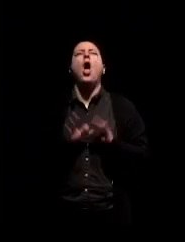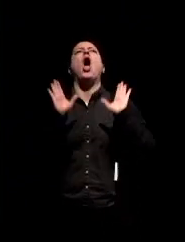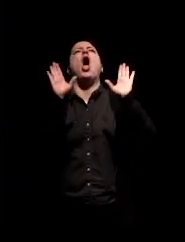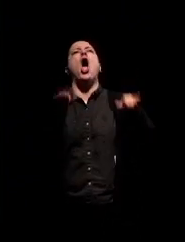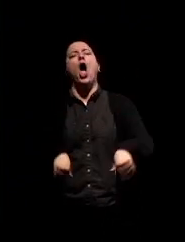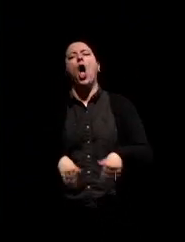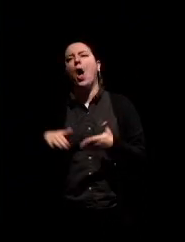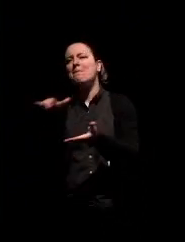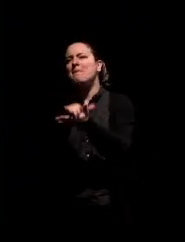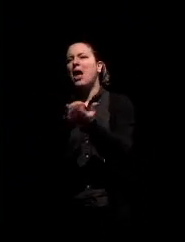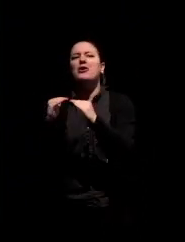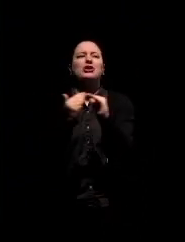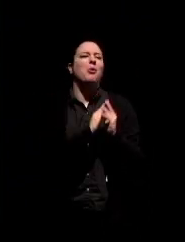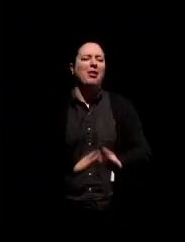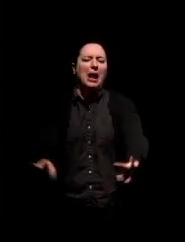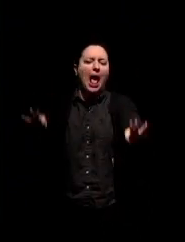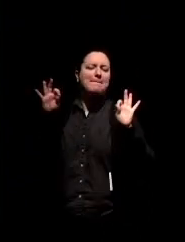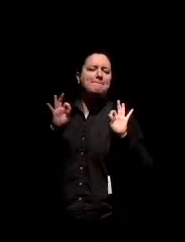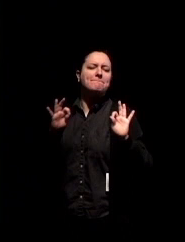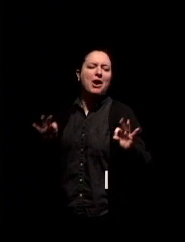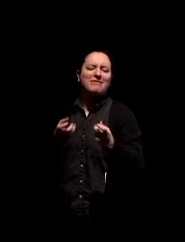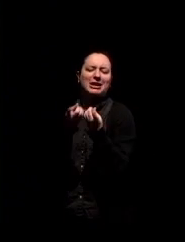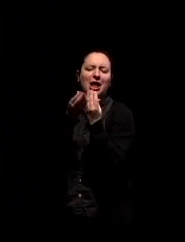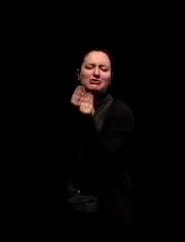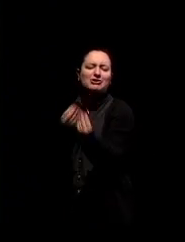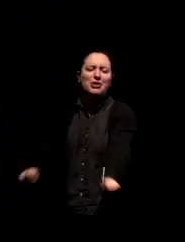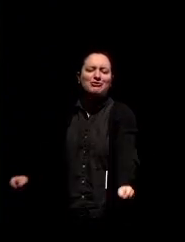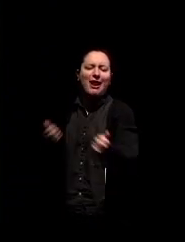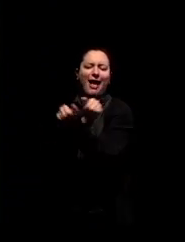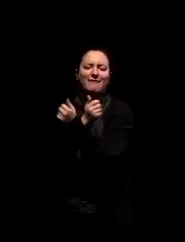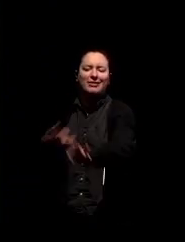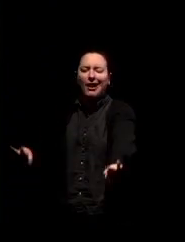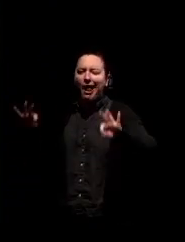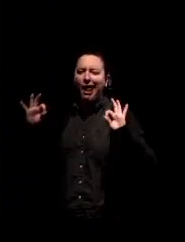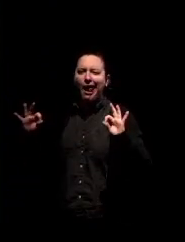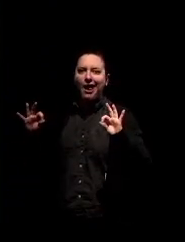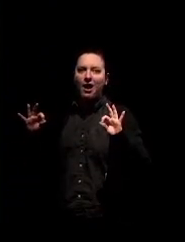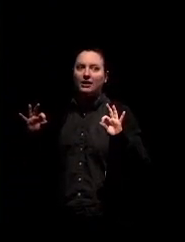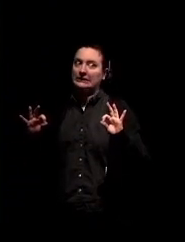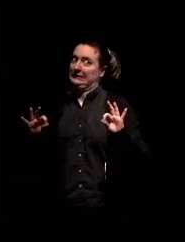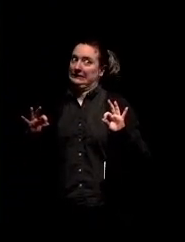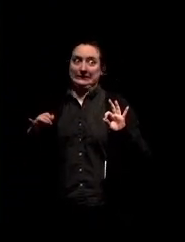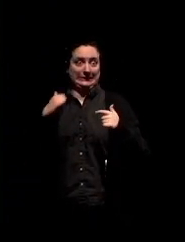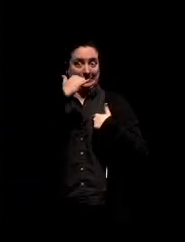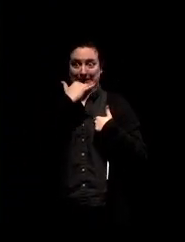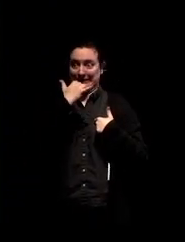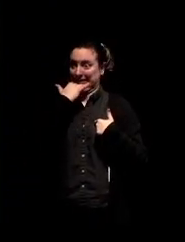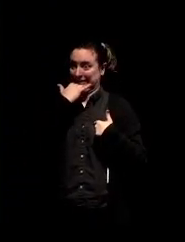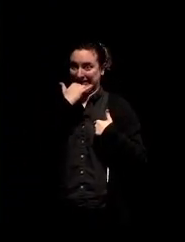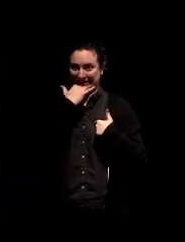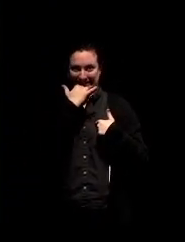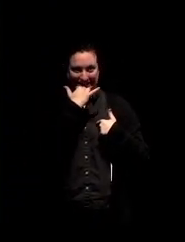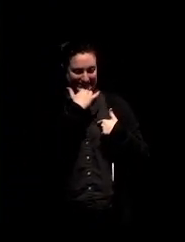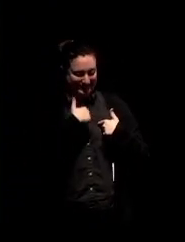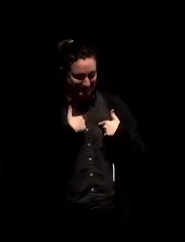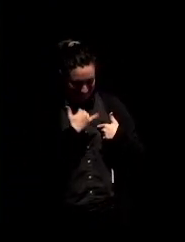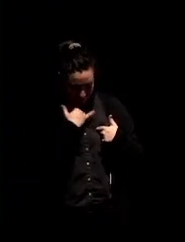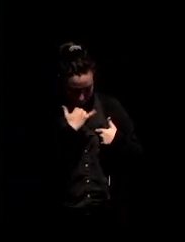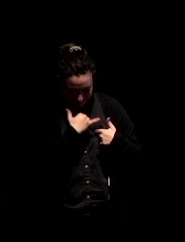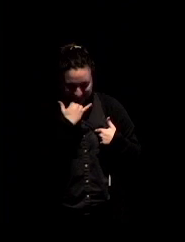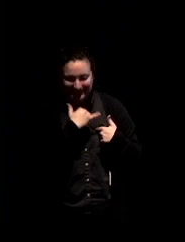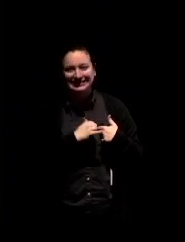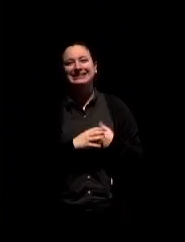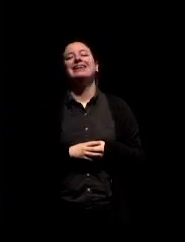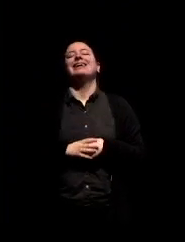marriage equality. And I was wrong. I was wrong. And, you know, and LGBTQ